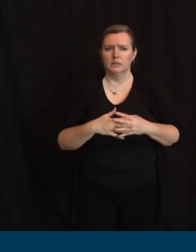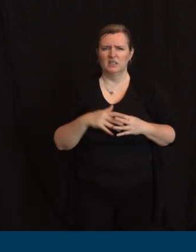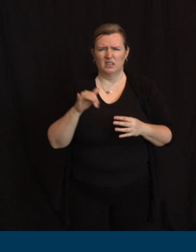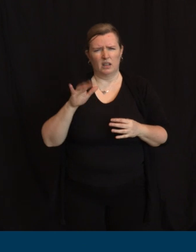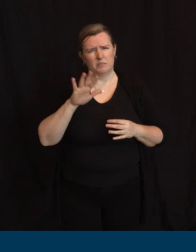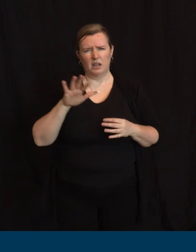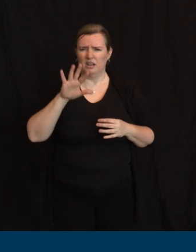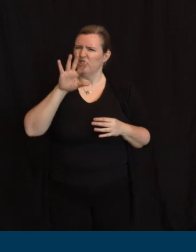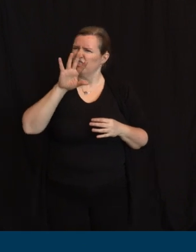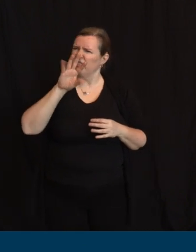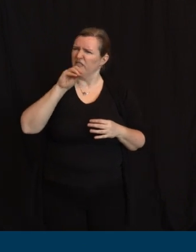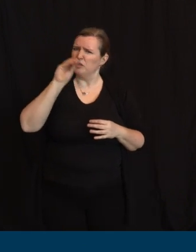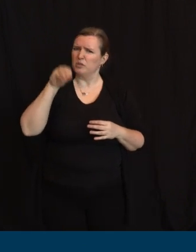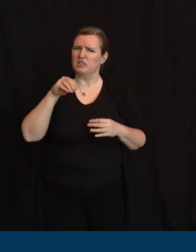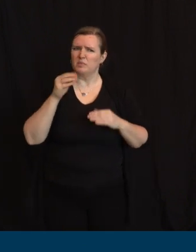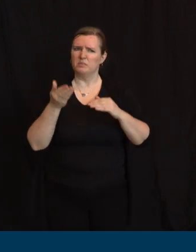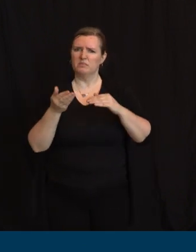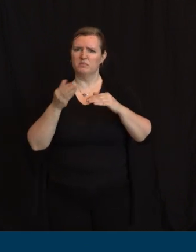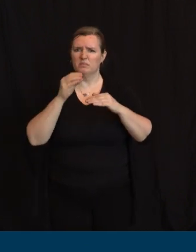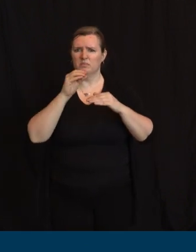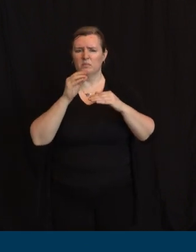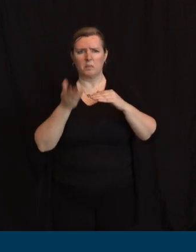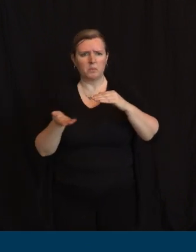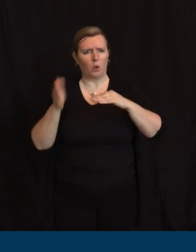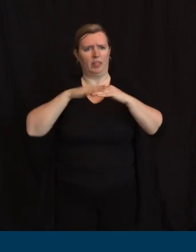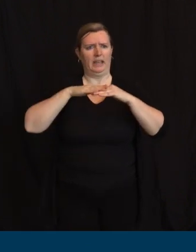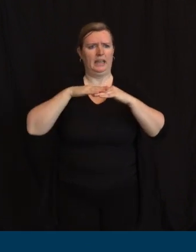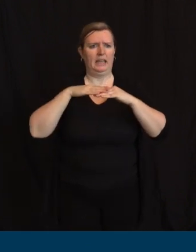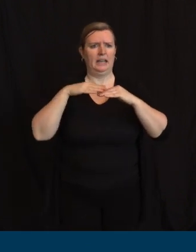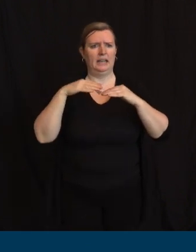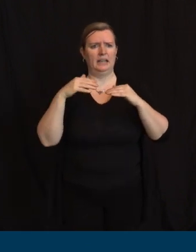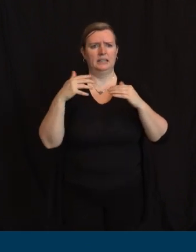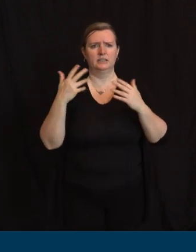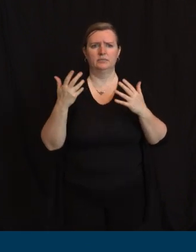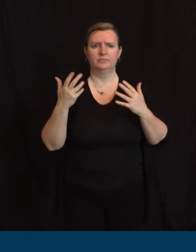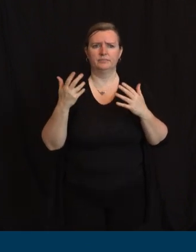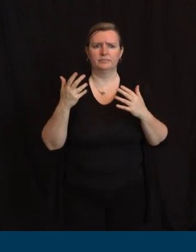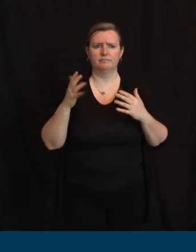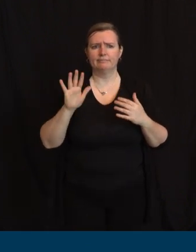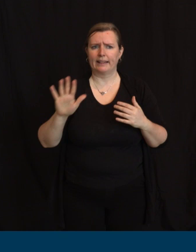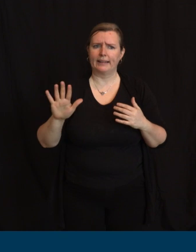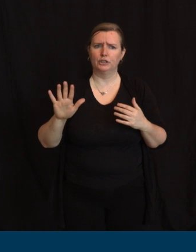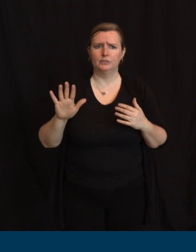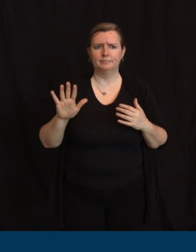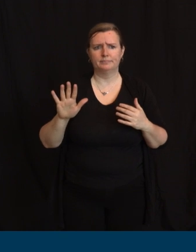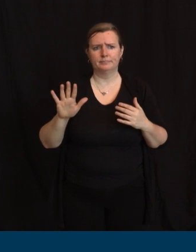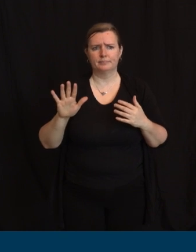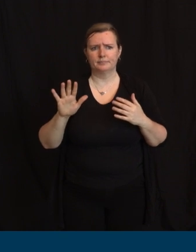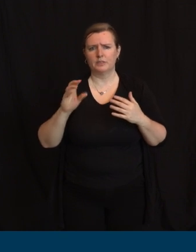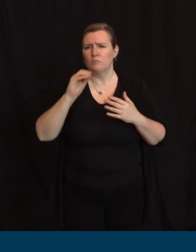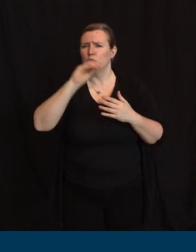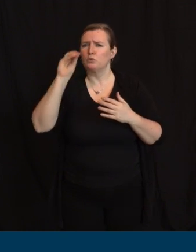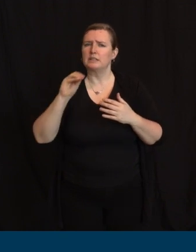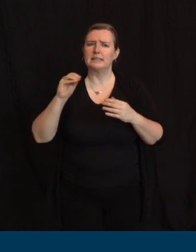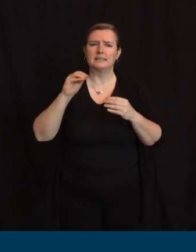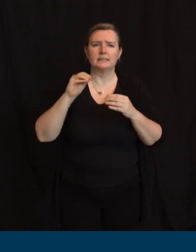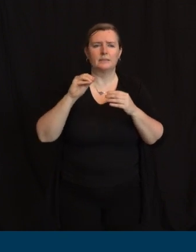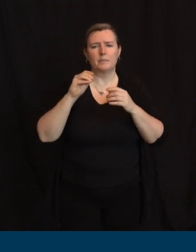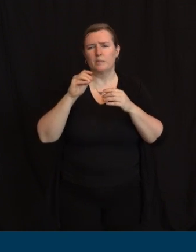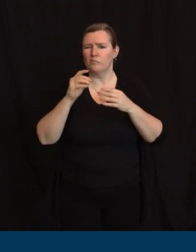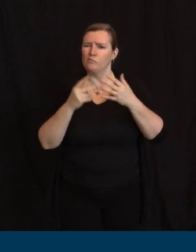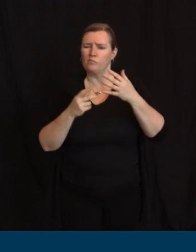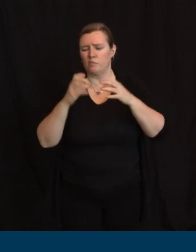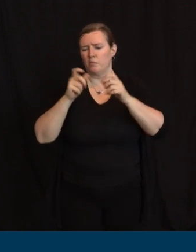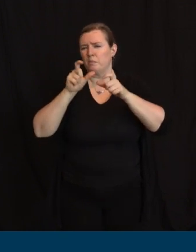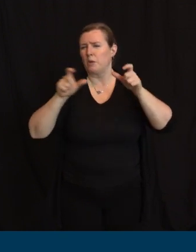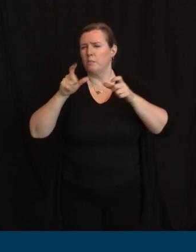larger, or higher rather than the representation overall in the African-American community in this state, and